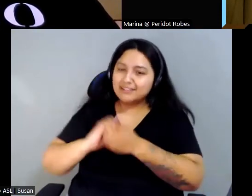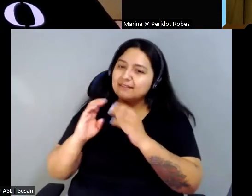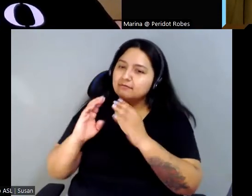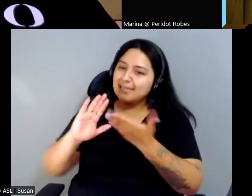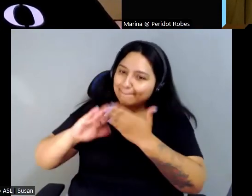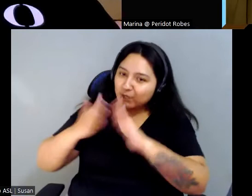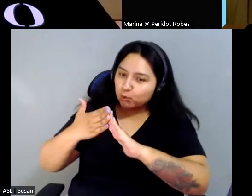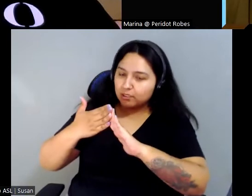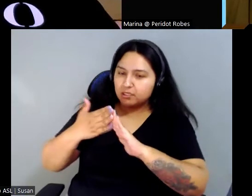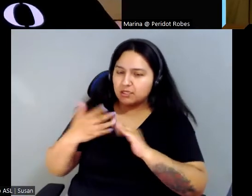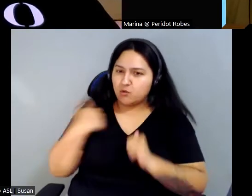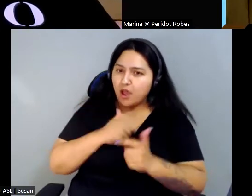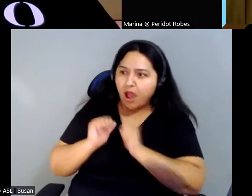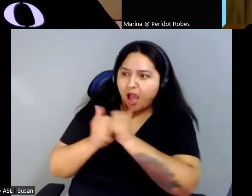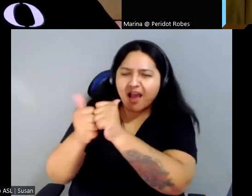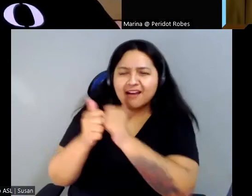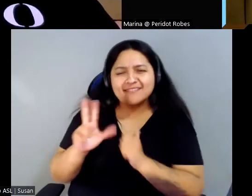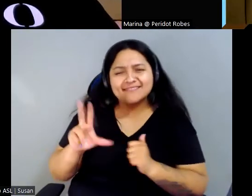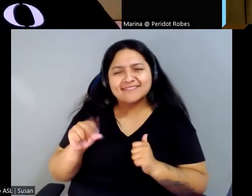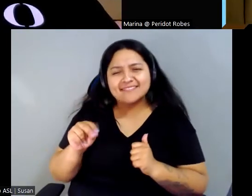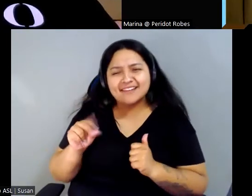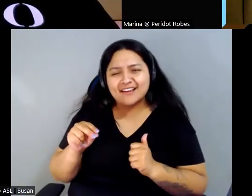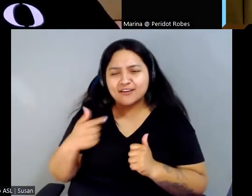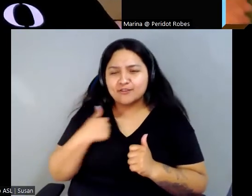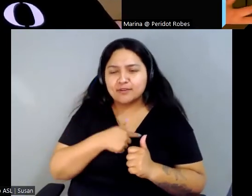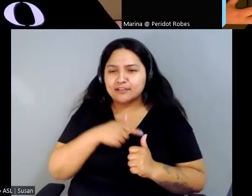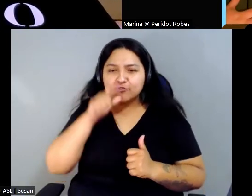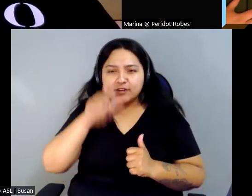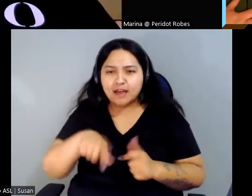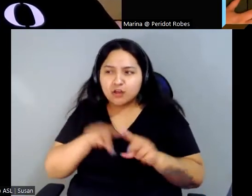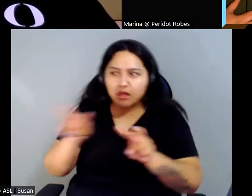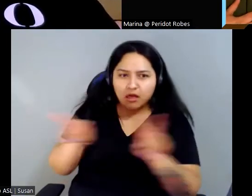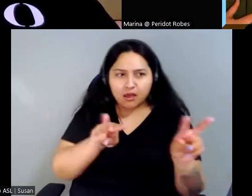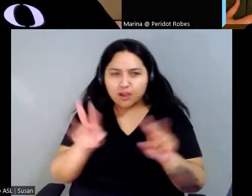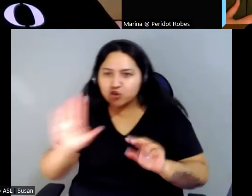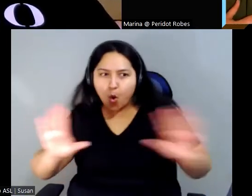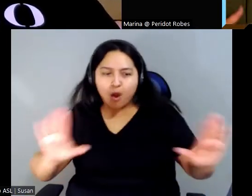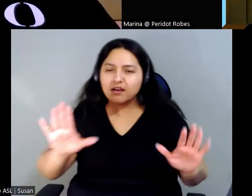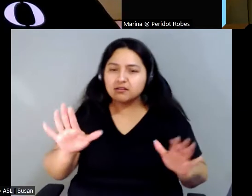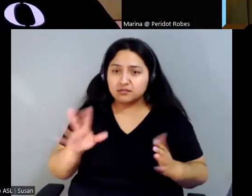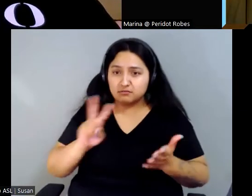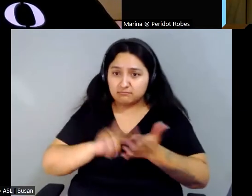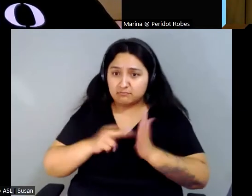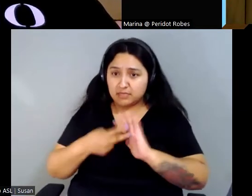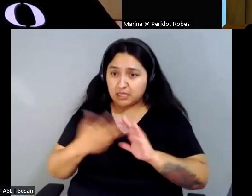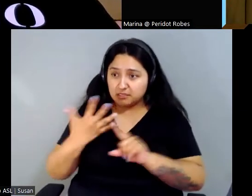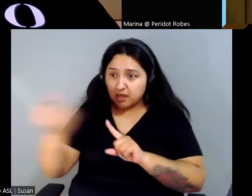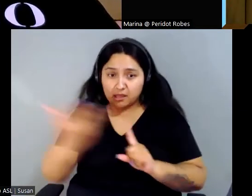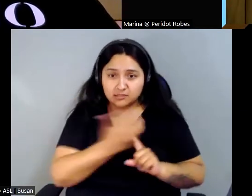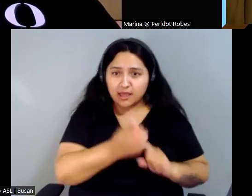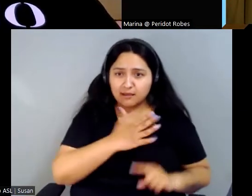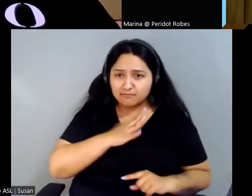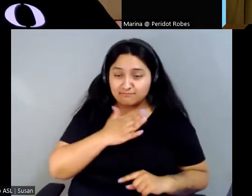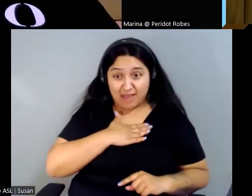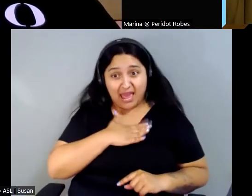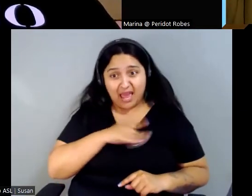Amen. You don't have to be looking at what other people are doing, and what that doesn't take away from what you're doing. You know, it's for the